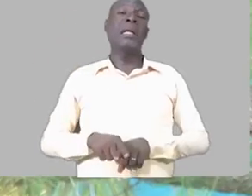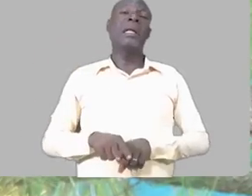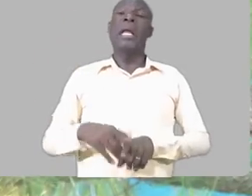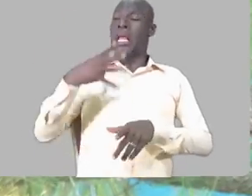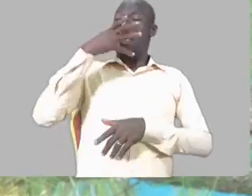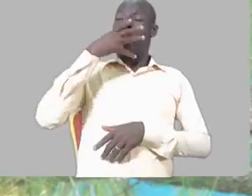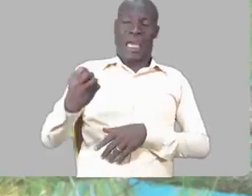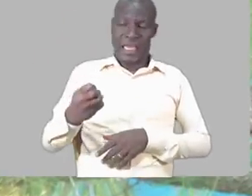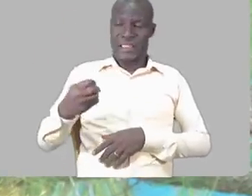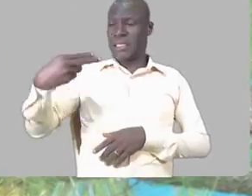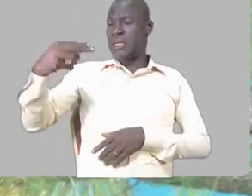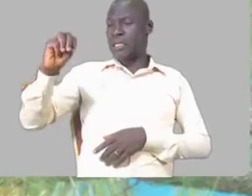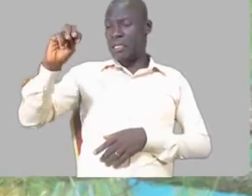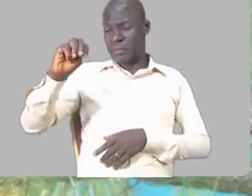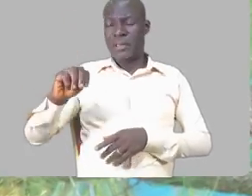Enome enka ham.